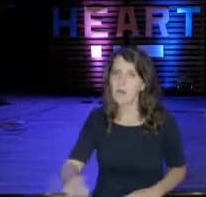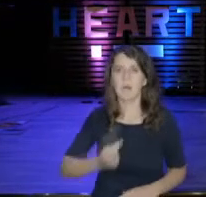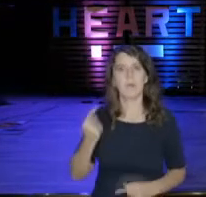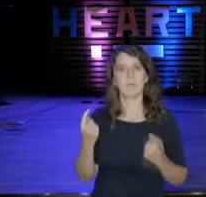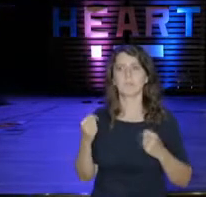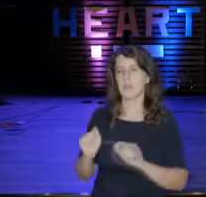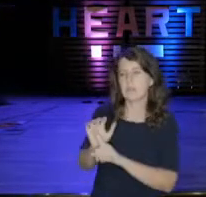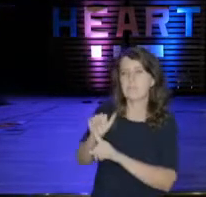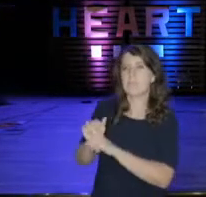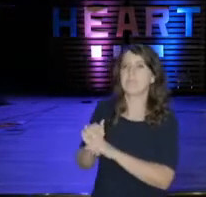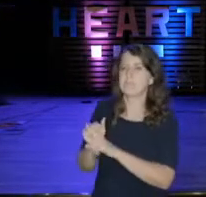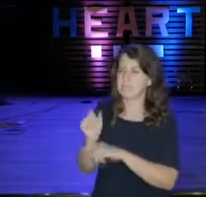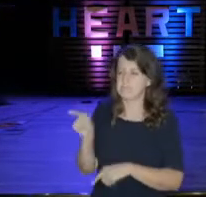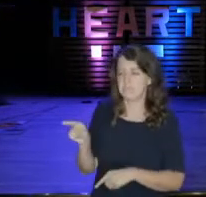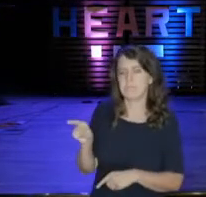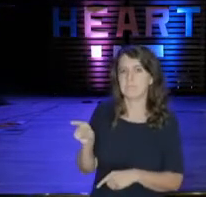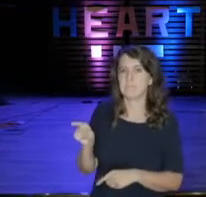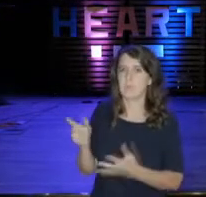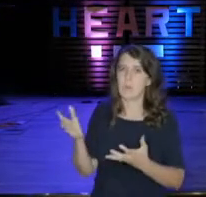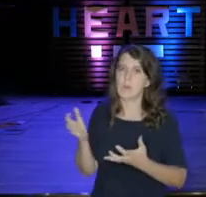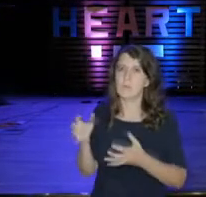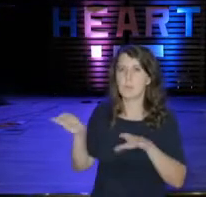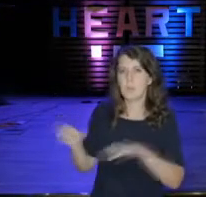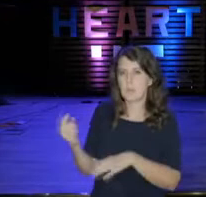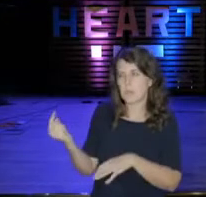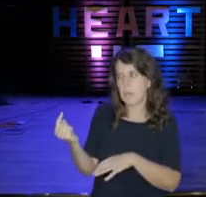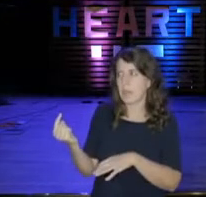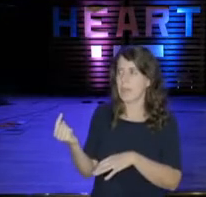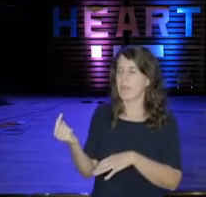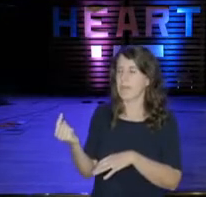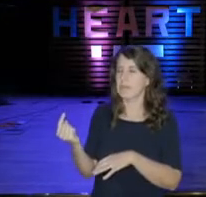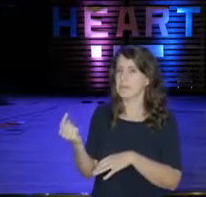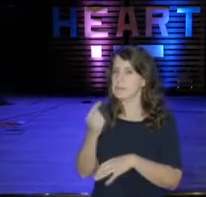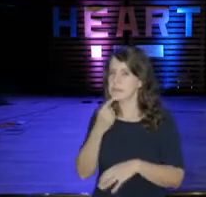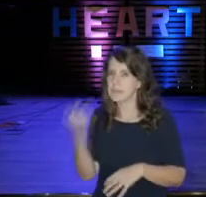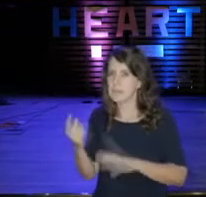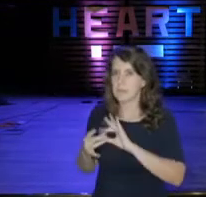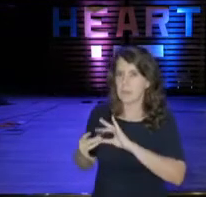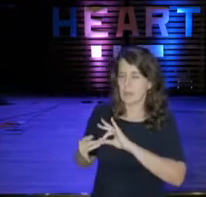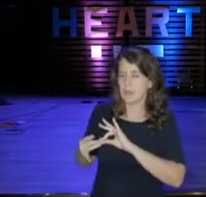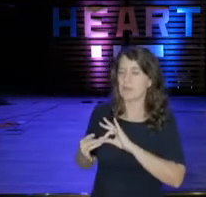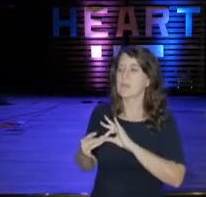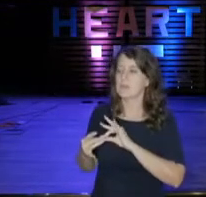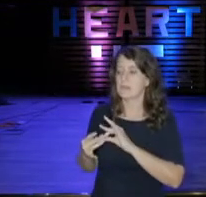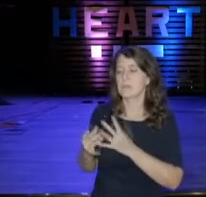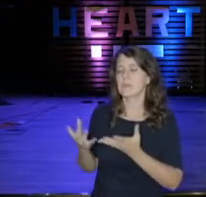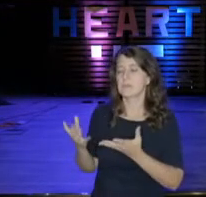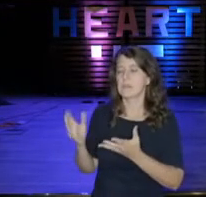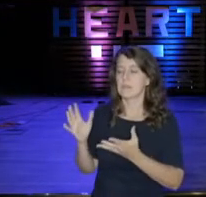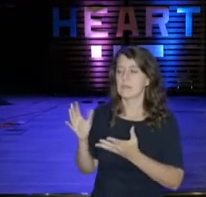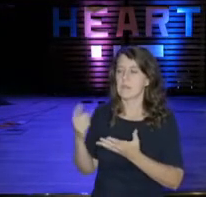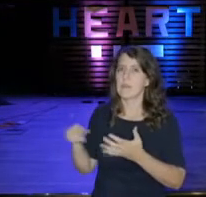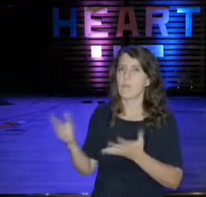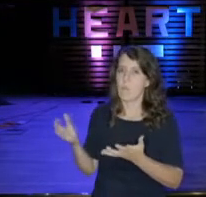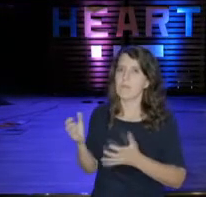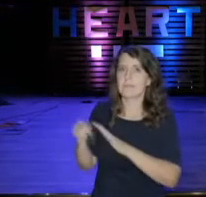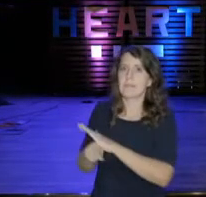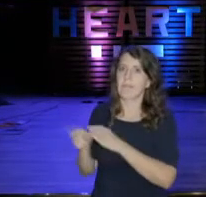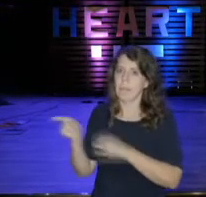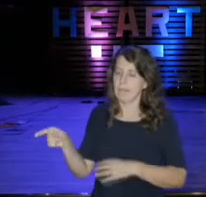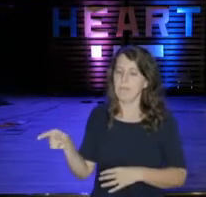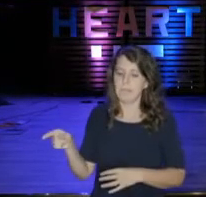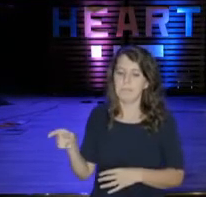Always trying to get him to say something, do something that ultimately would lead to his death. They wanted to discredit